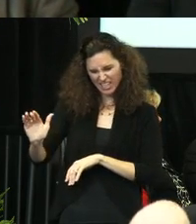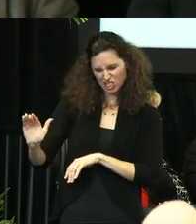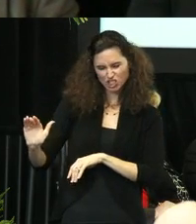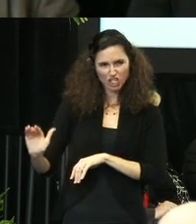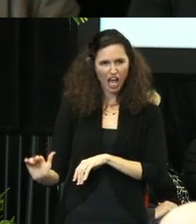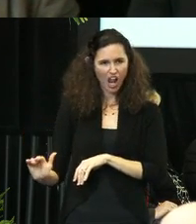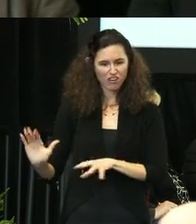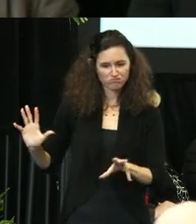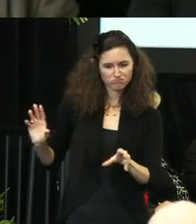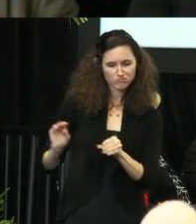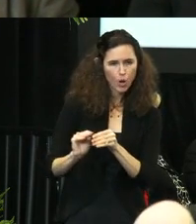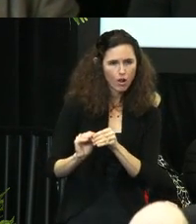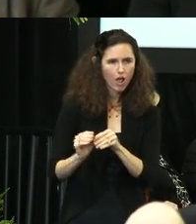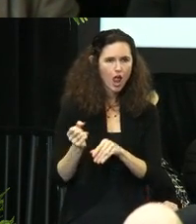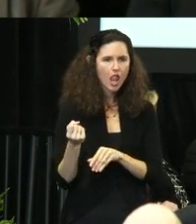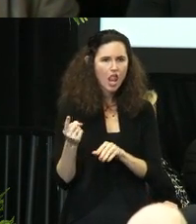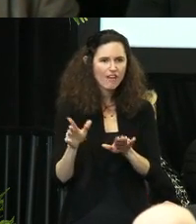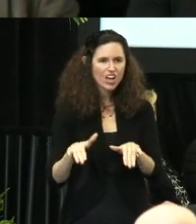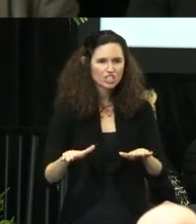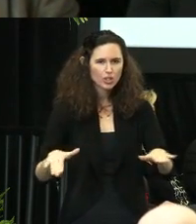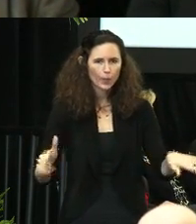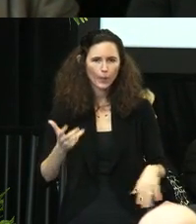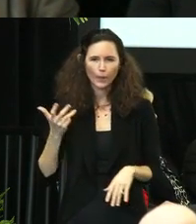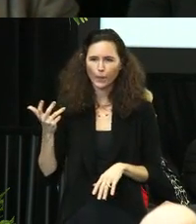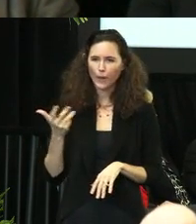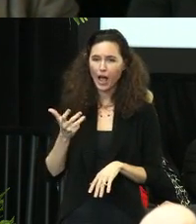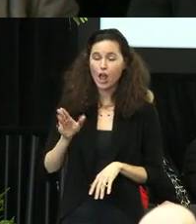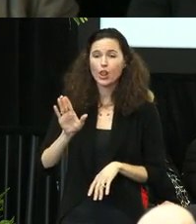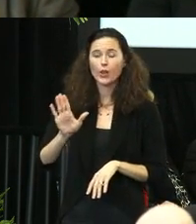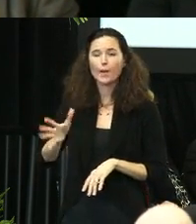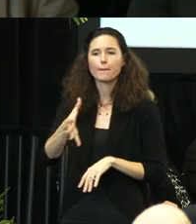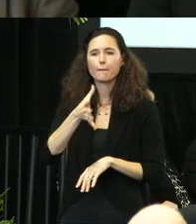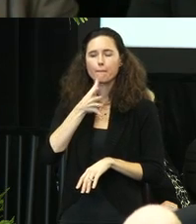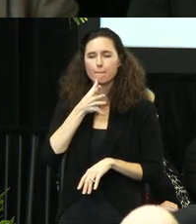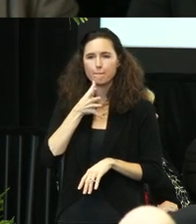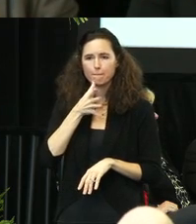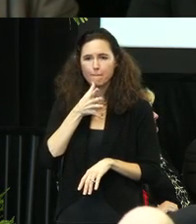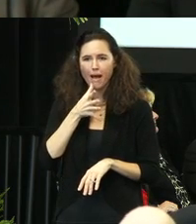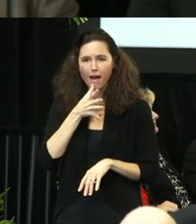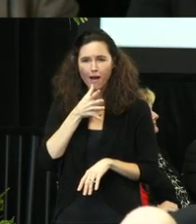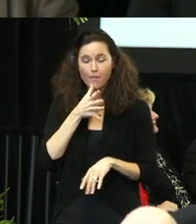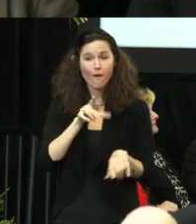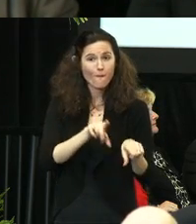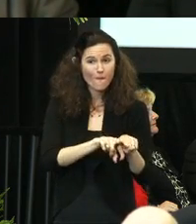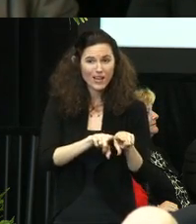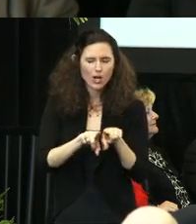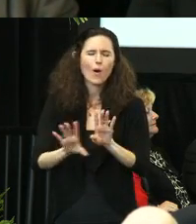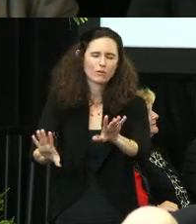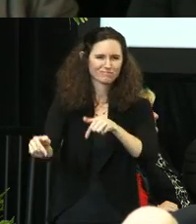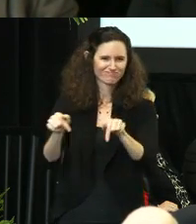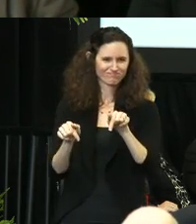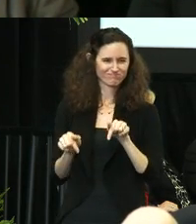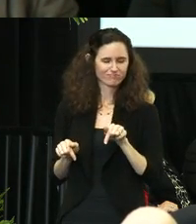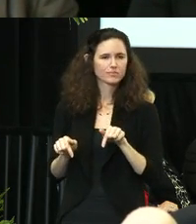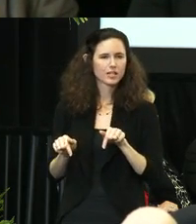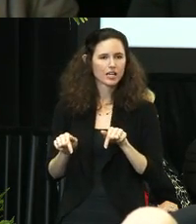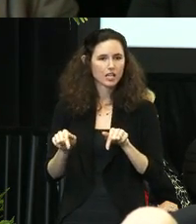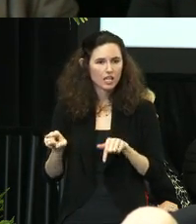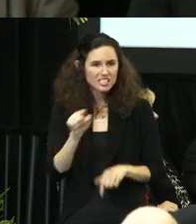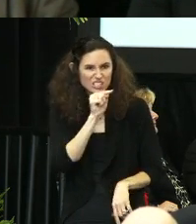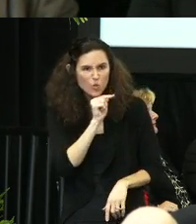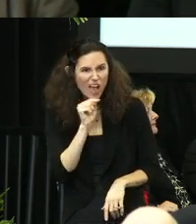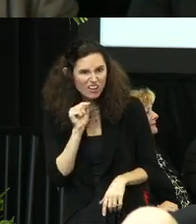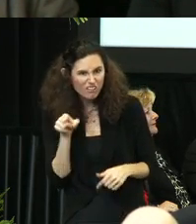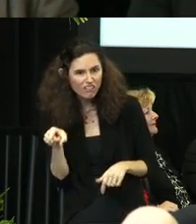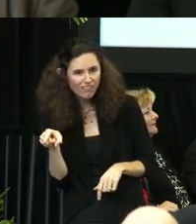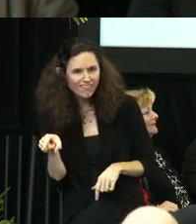of 11 children. And their mom was also, well, first of all, he's a twin too.